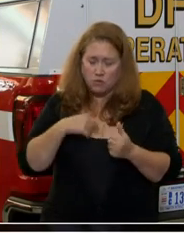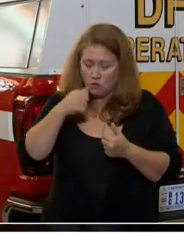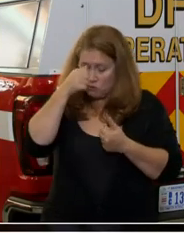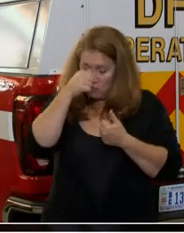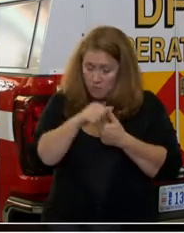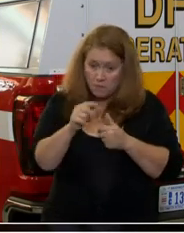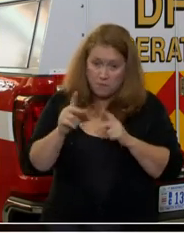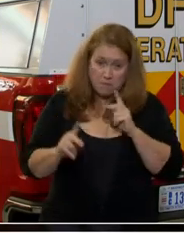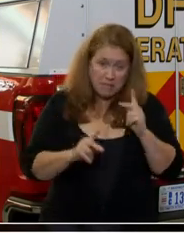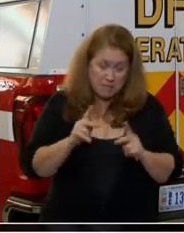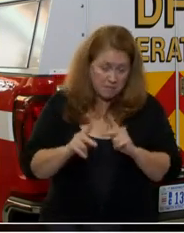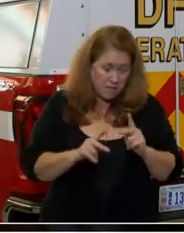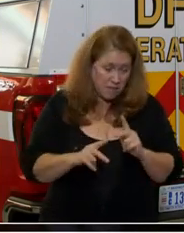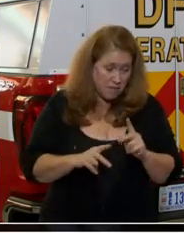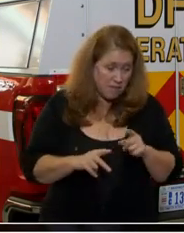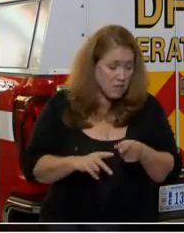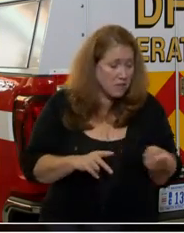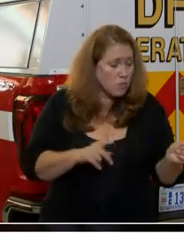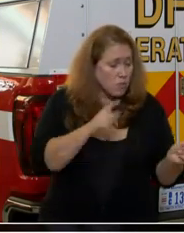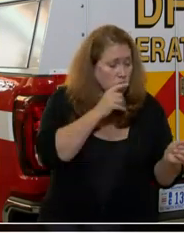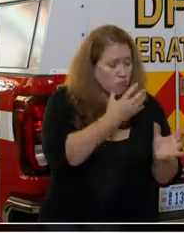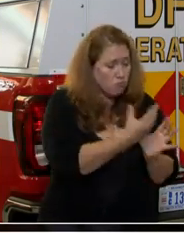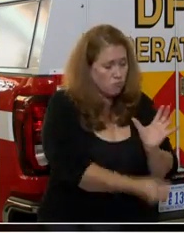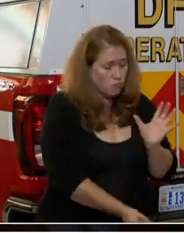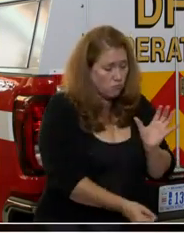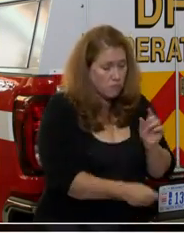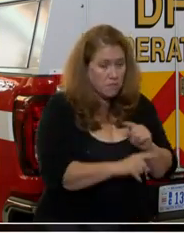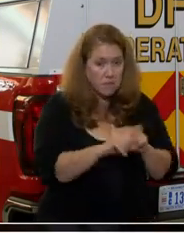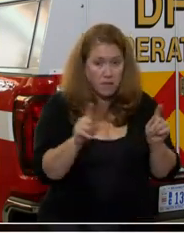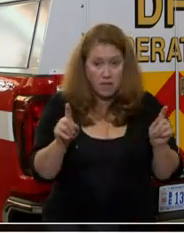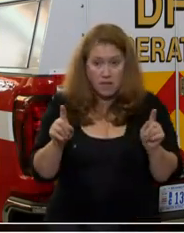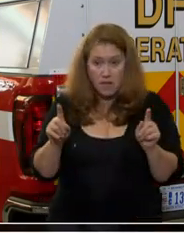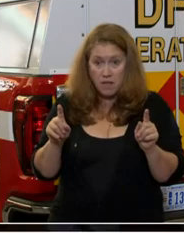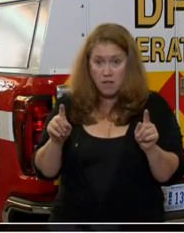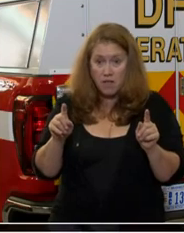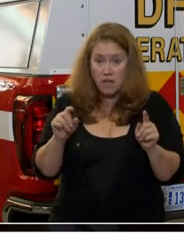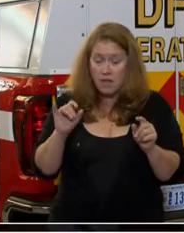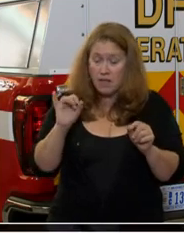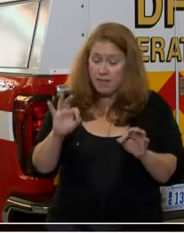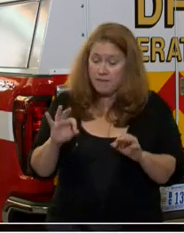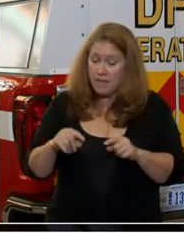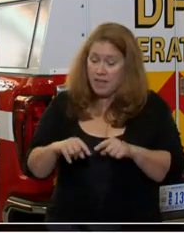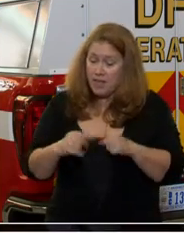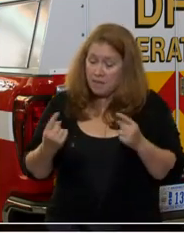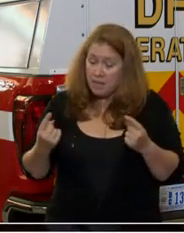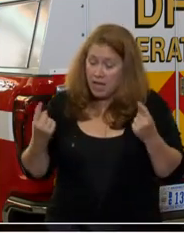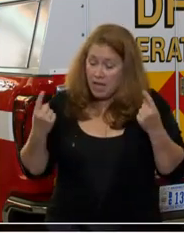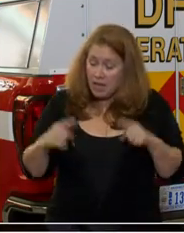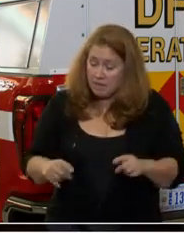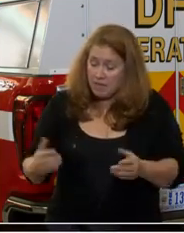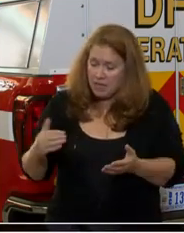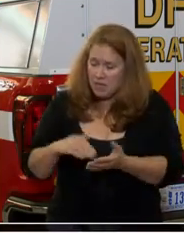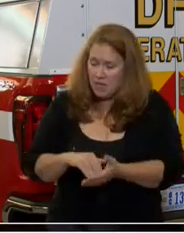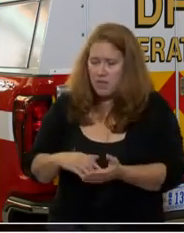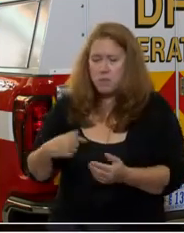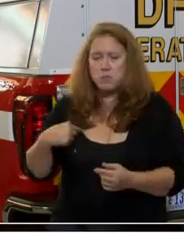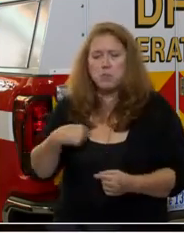are prepared for that attack. So never forget. Thank you.